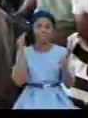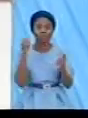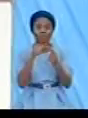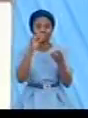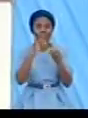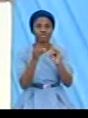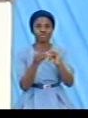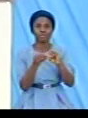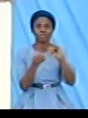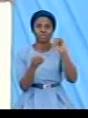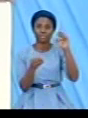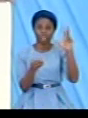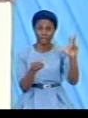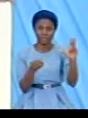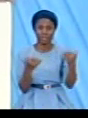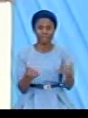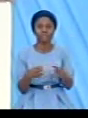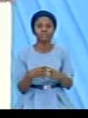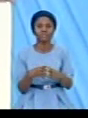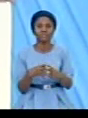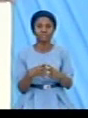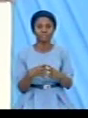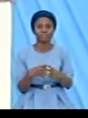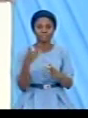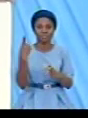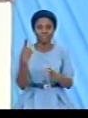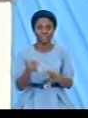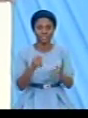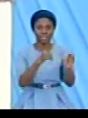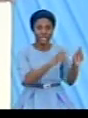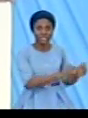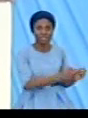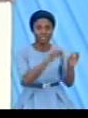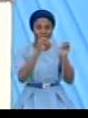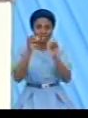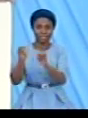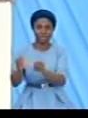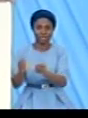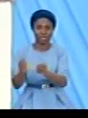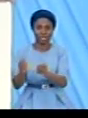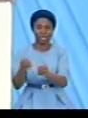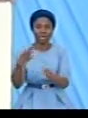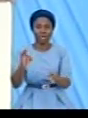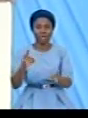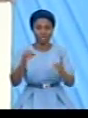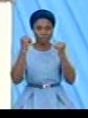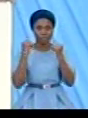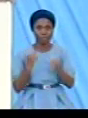now is transfer of power for kingdom